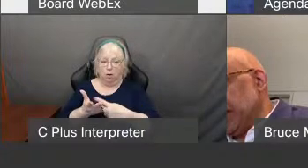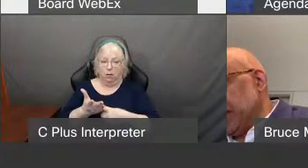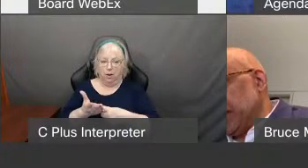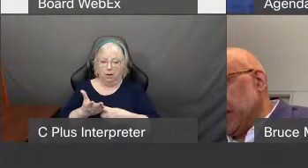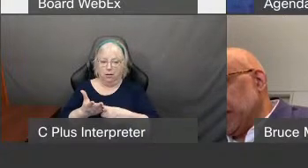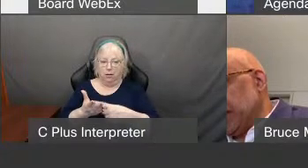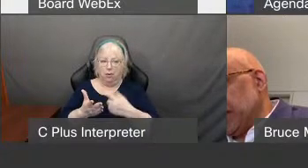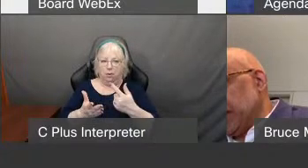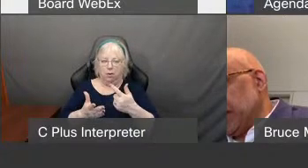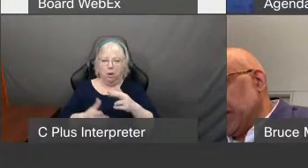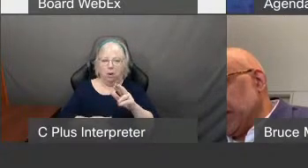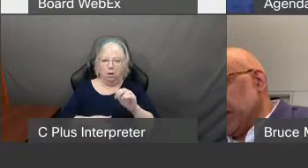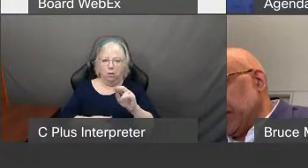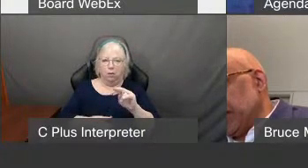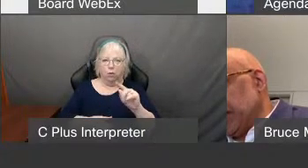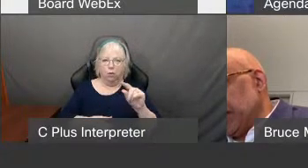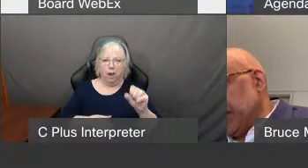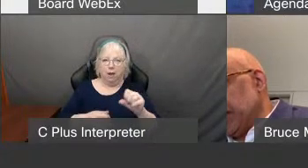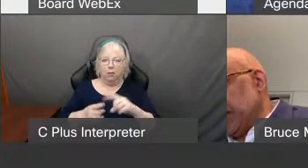grants to